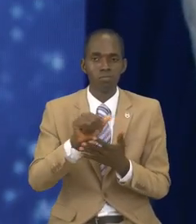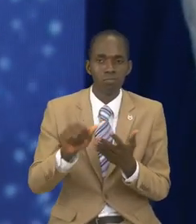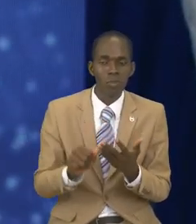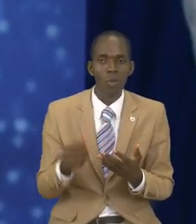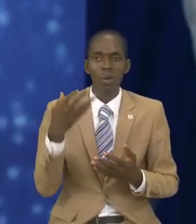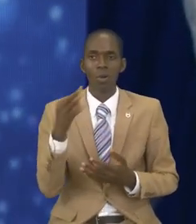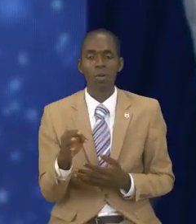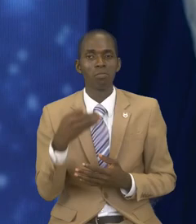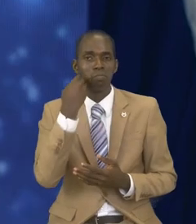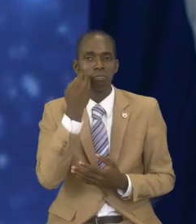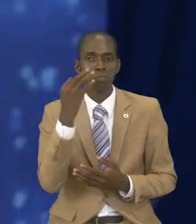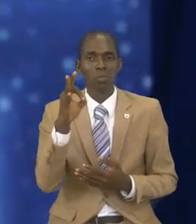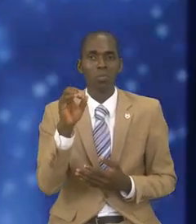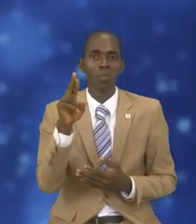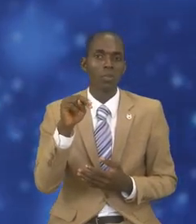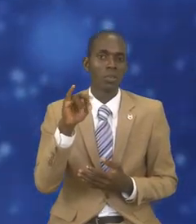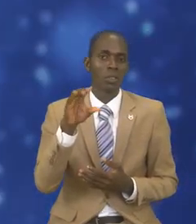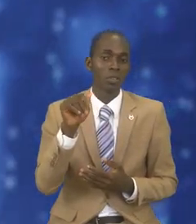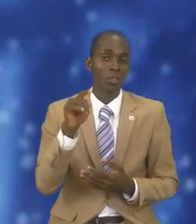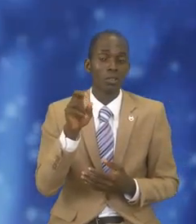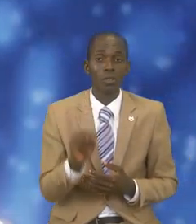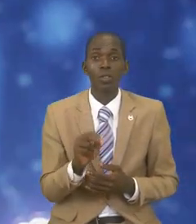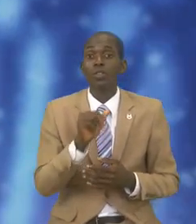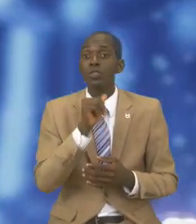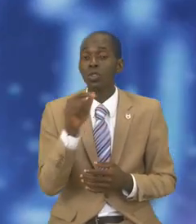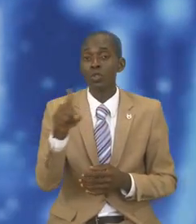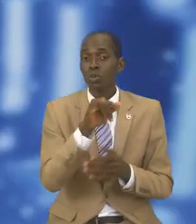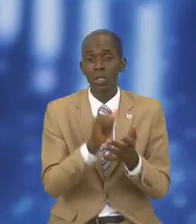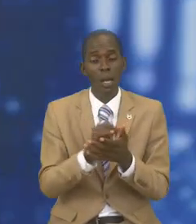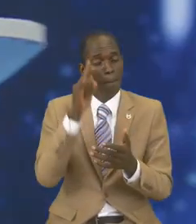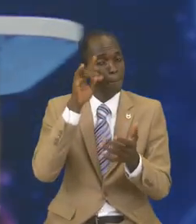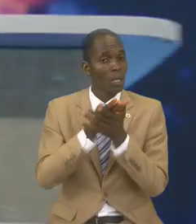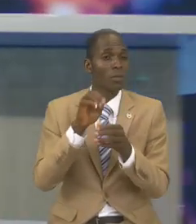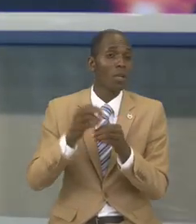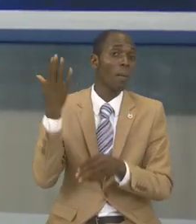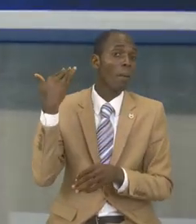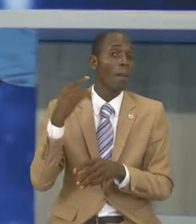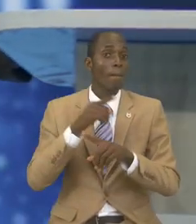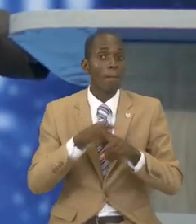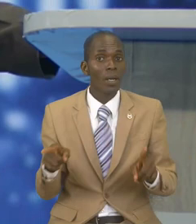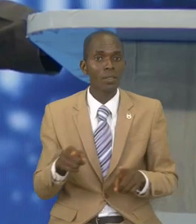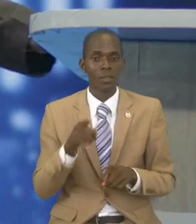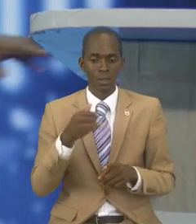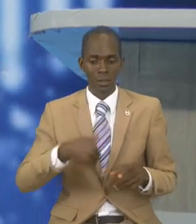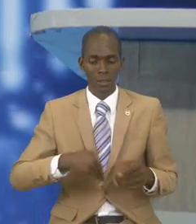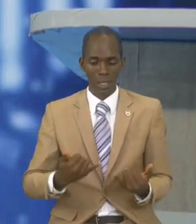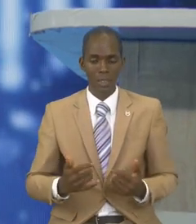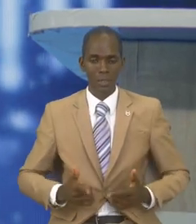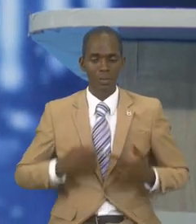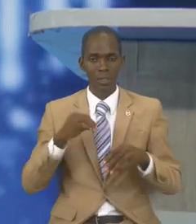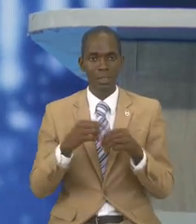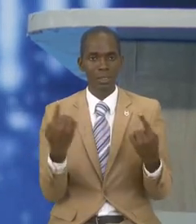of adultery. Not he that believed in the past, but is living his sinful life now.